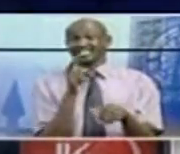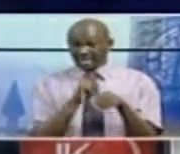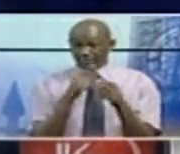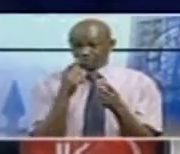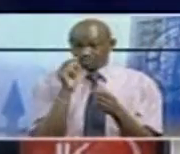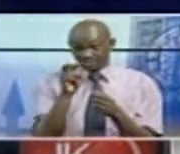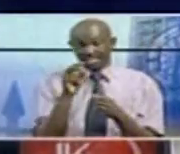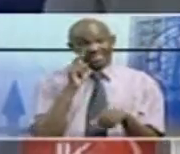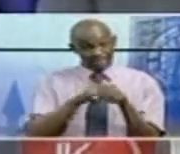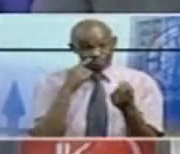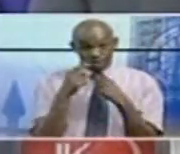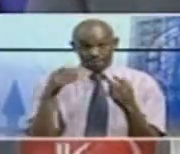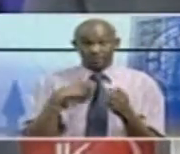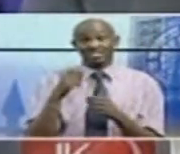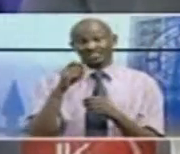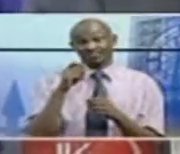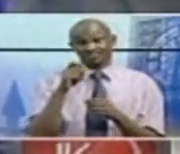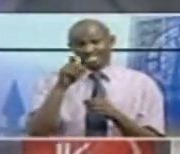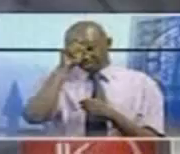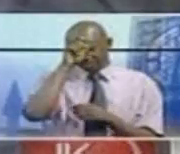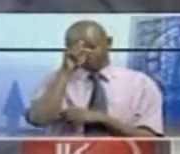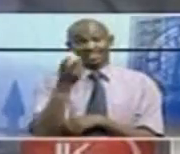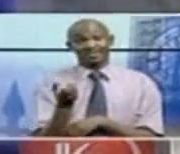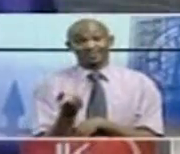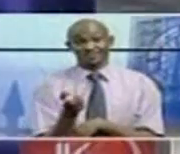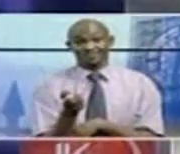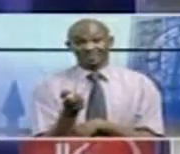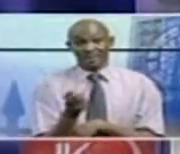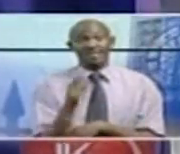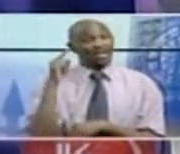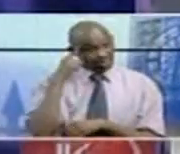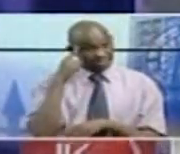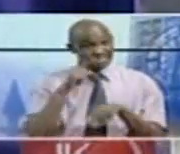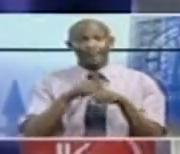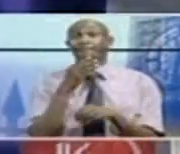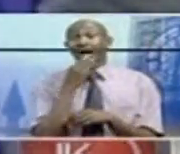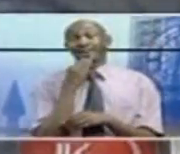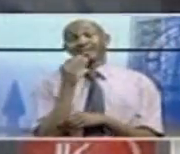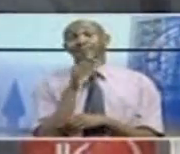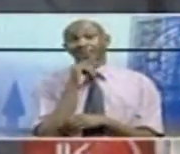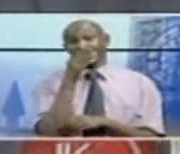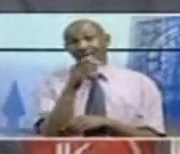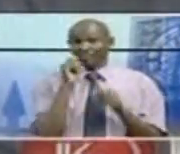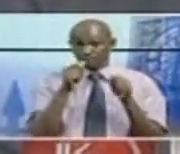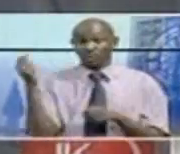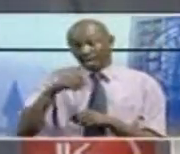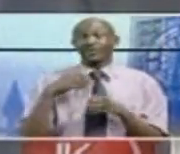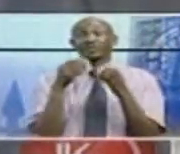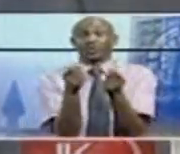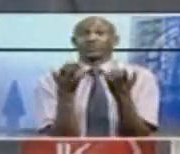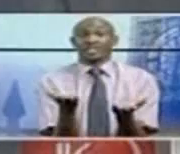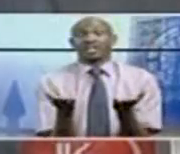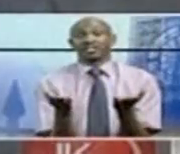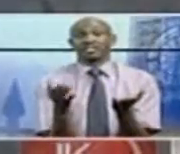you see, when he's talking about Egypt, I thought even when the Ababa was away, he would have come with some solutions,